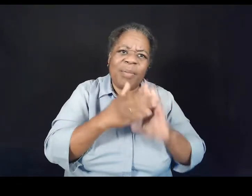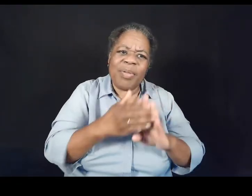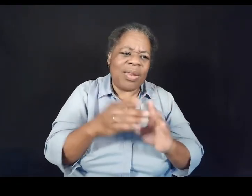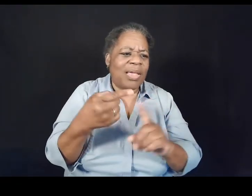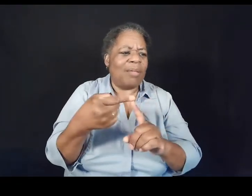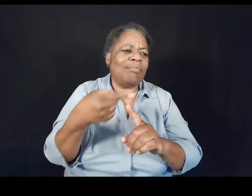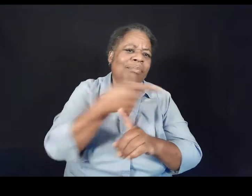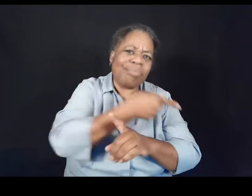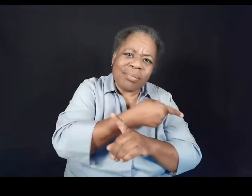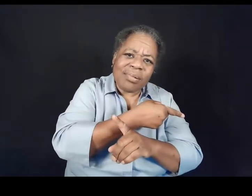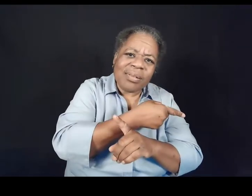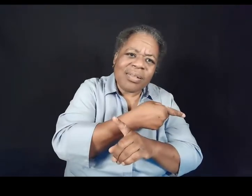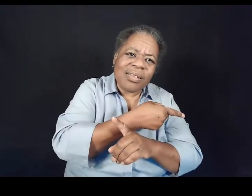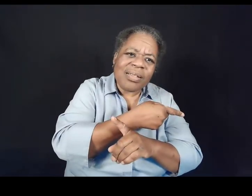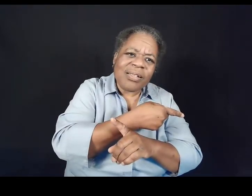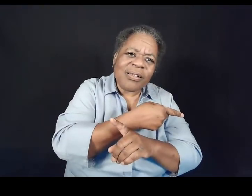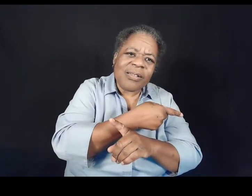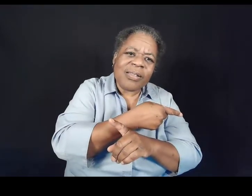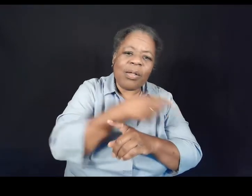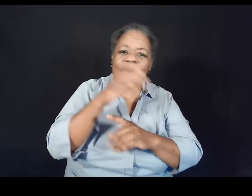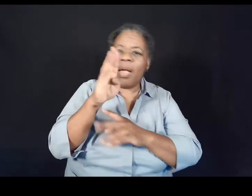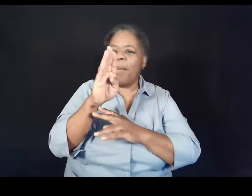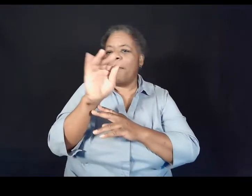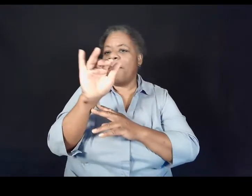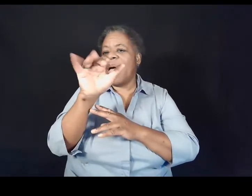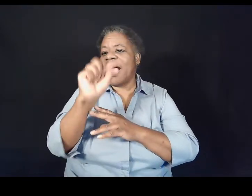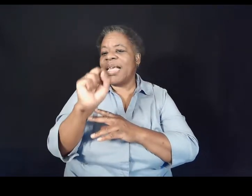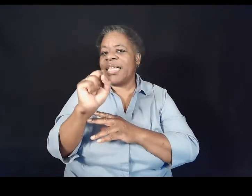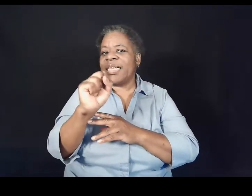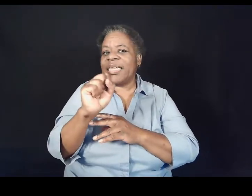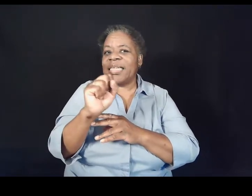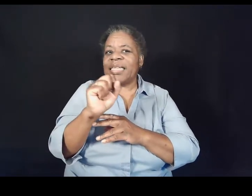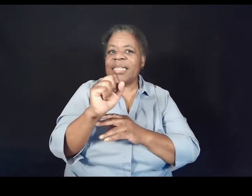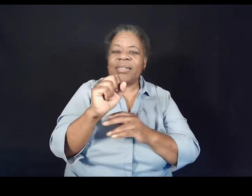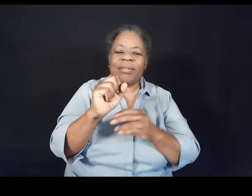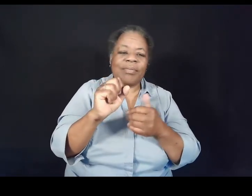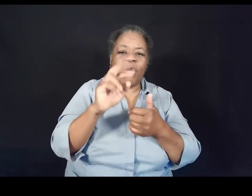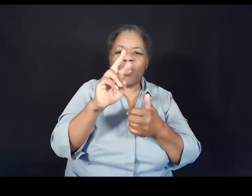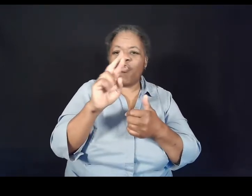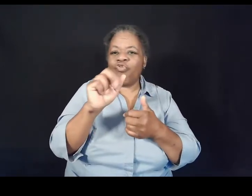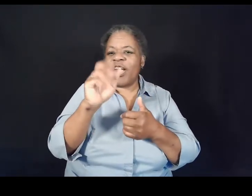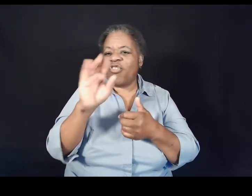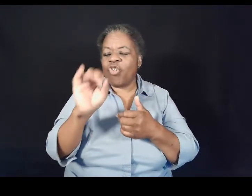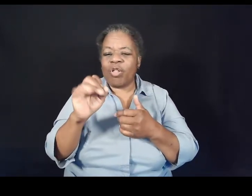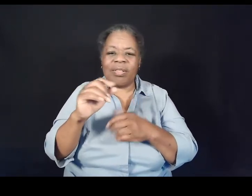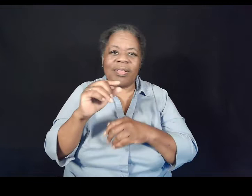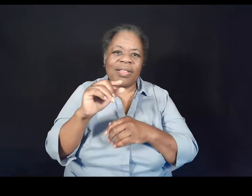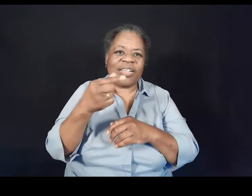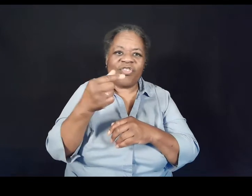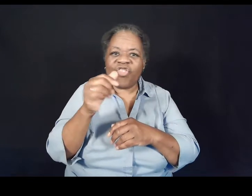So bias of any kind, racial, gender, age, has to be confronted and